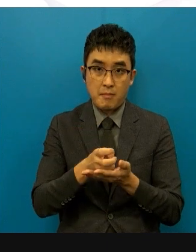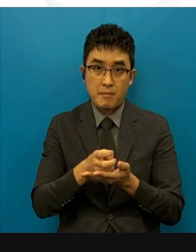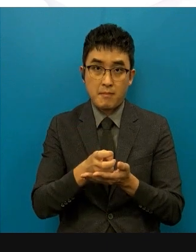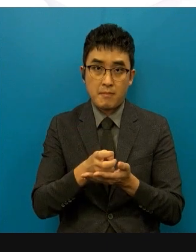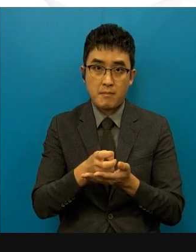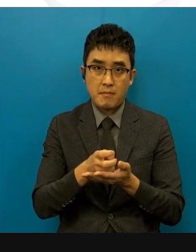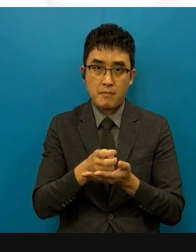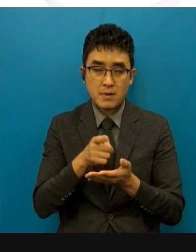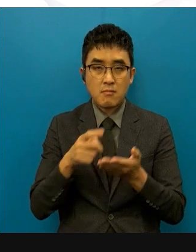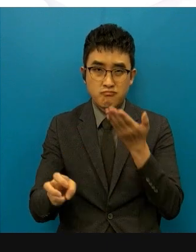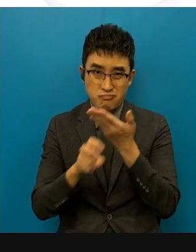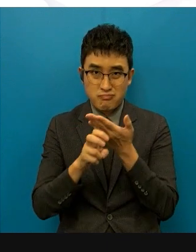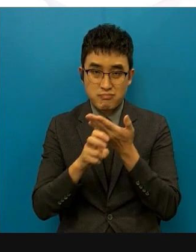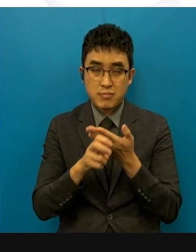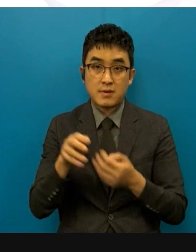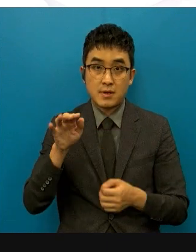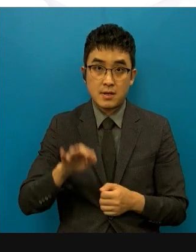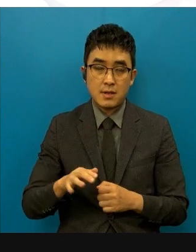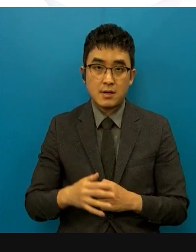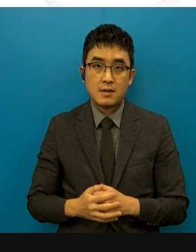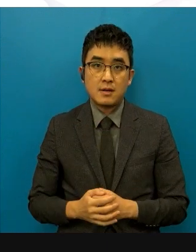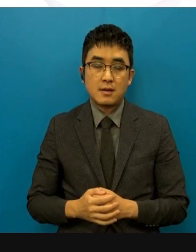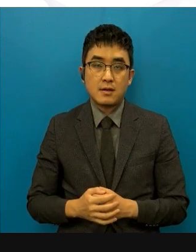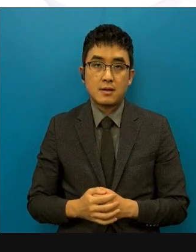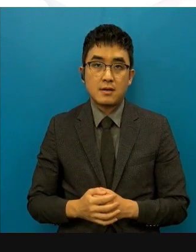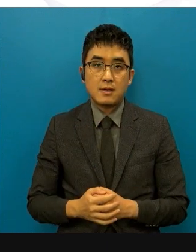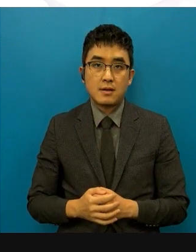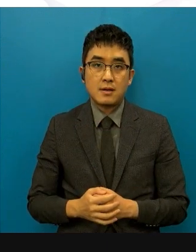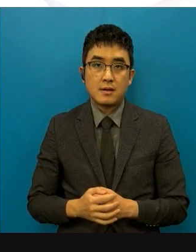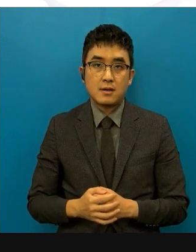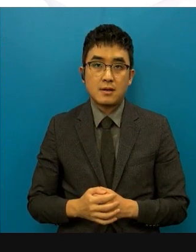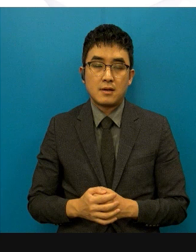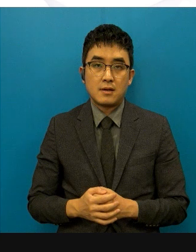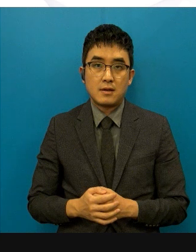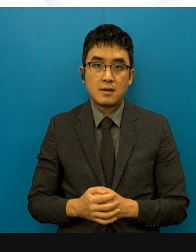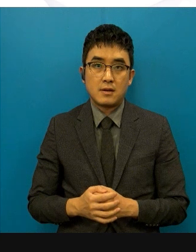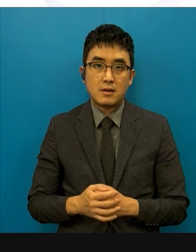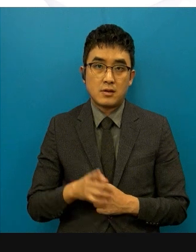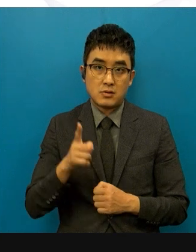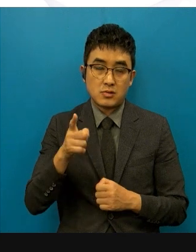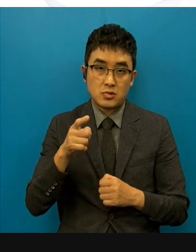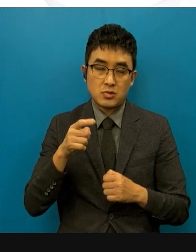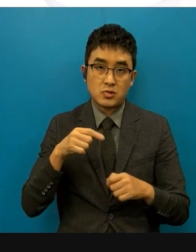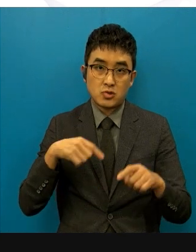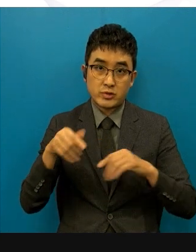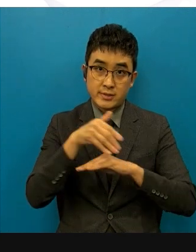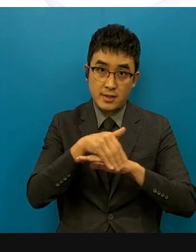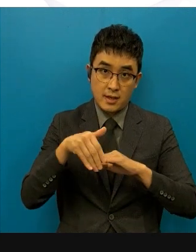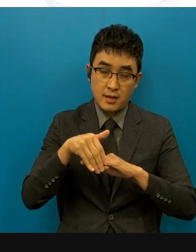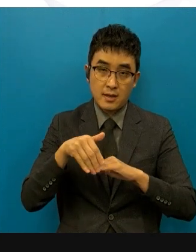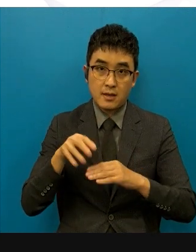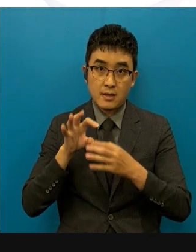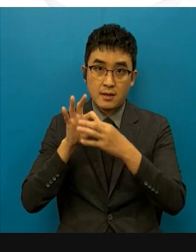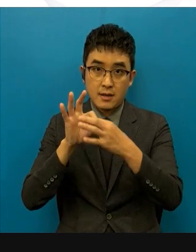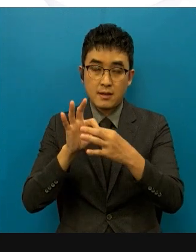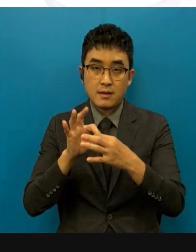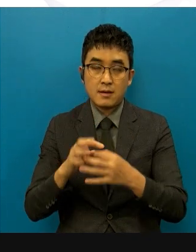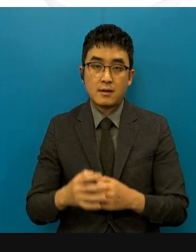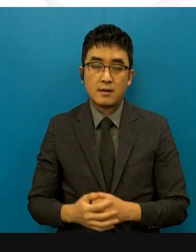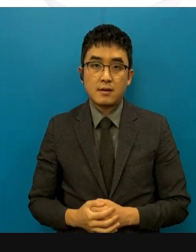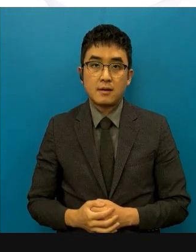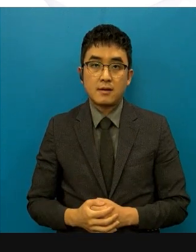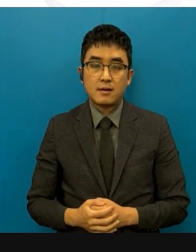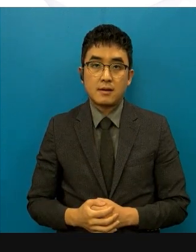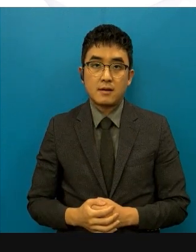who assist their family members or their friends to, for example, Switzerland, where they can